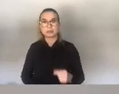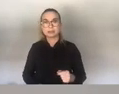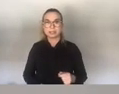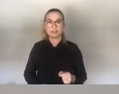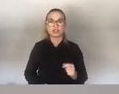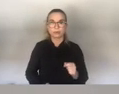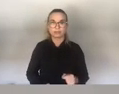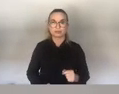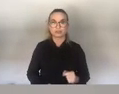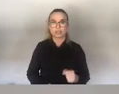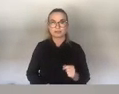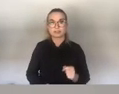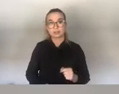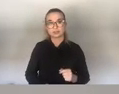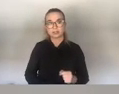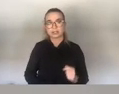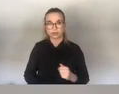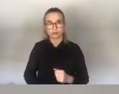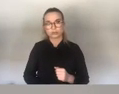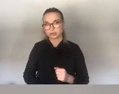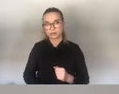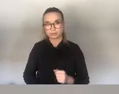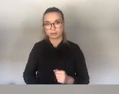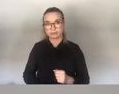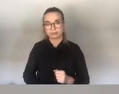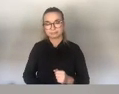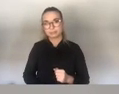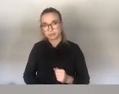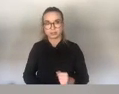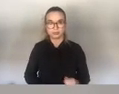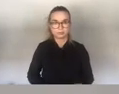because we believe that no veteran should have to suffer as a consequence of their bravery. Thank you.